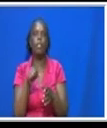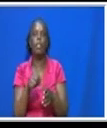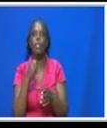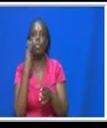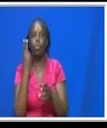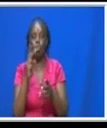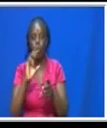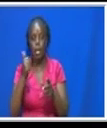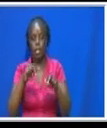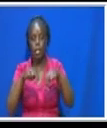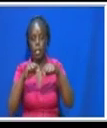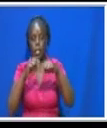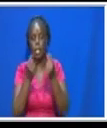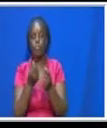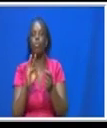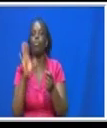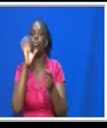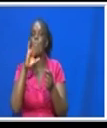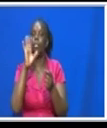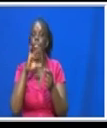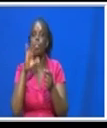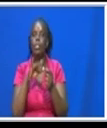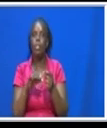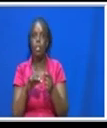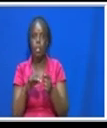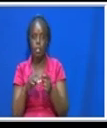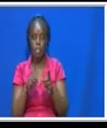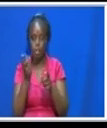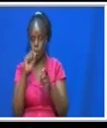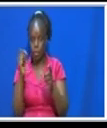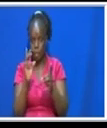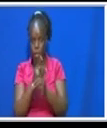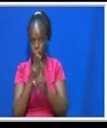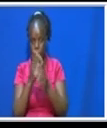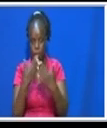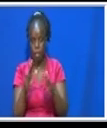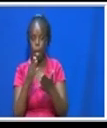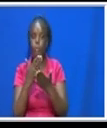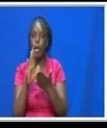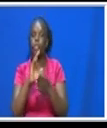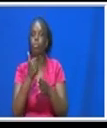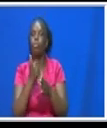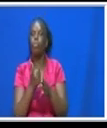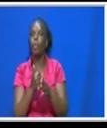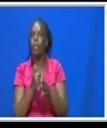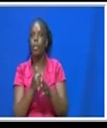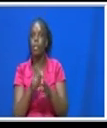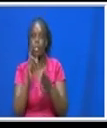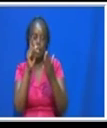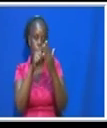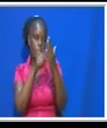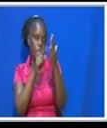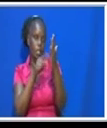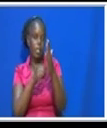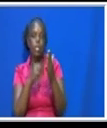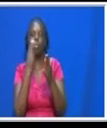2 other types of pollution. It may even be phrased differently. That is, apart from water pollution, list